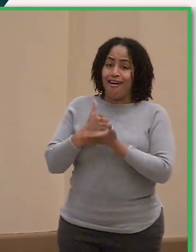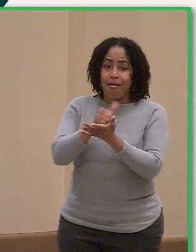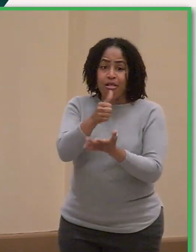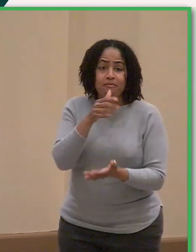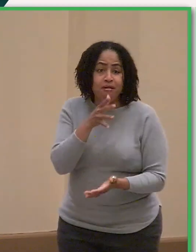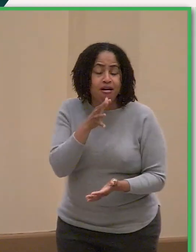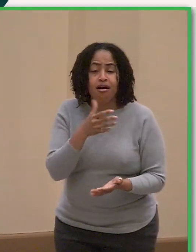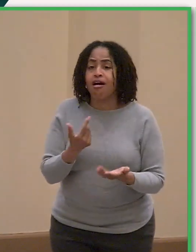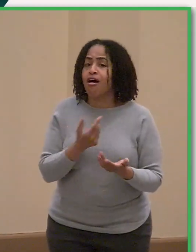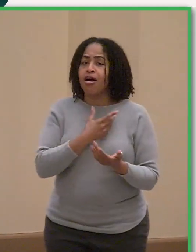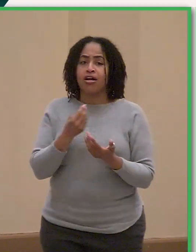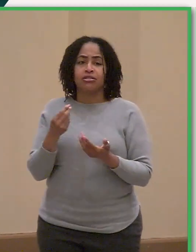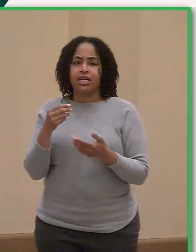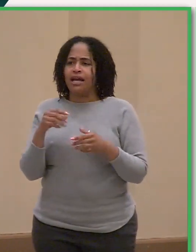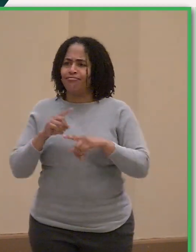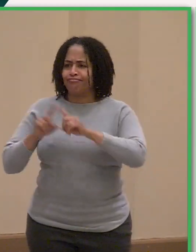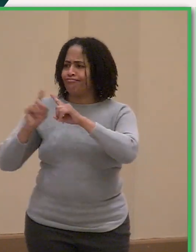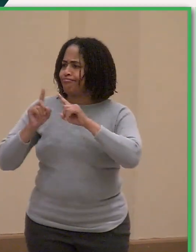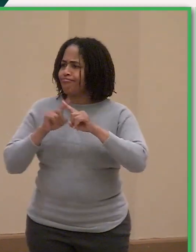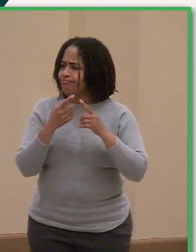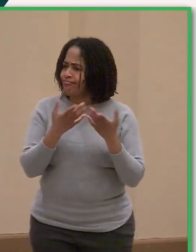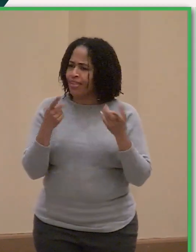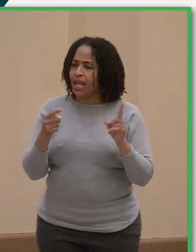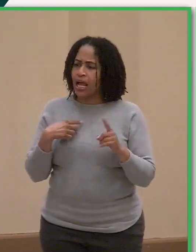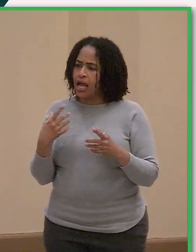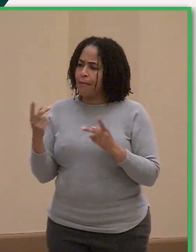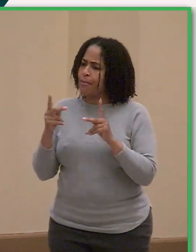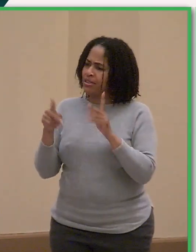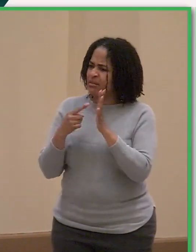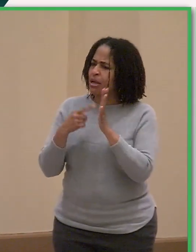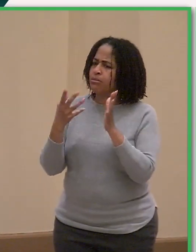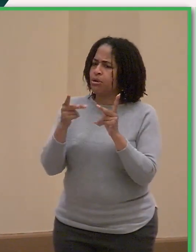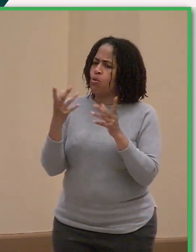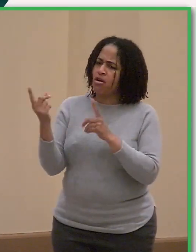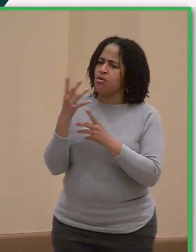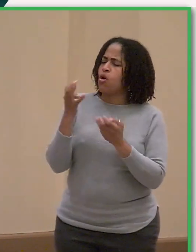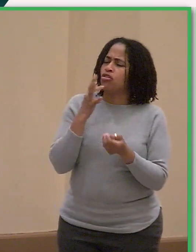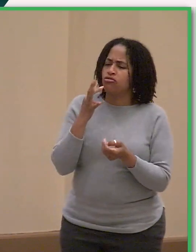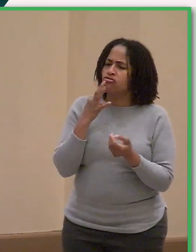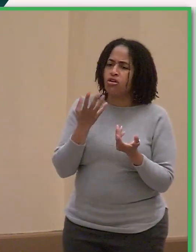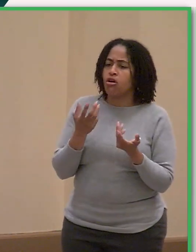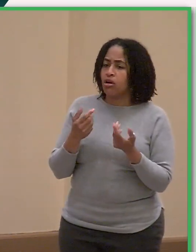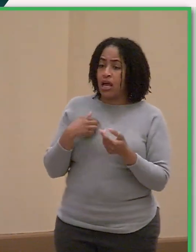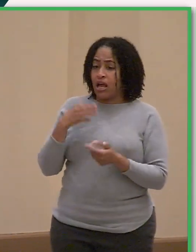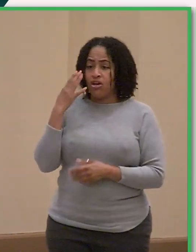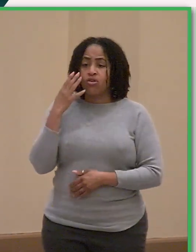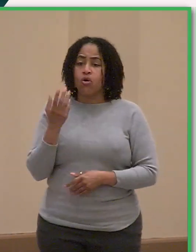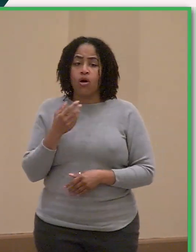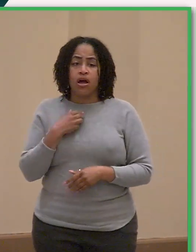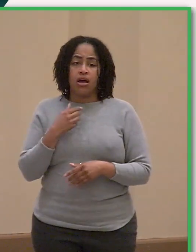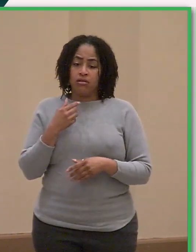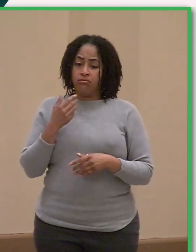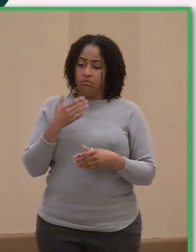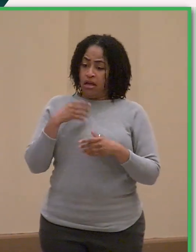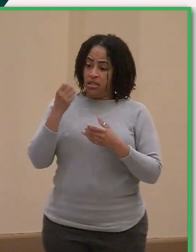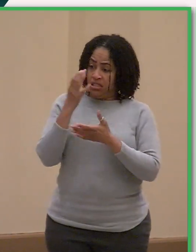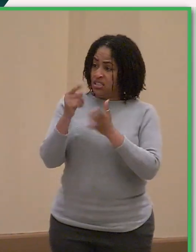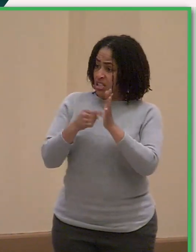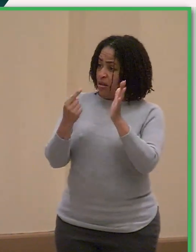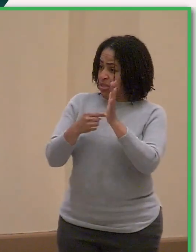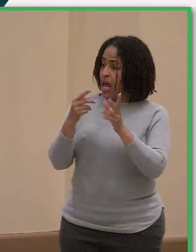don't even need anything. They just come and want to talk. Like, the youngest mom I have dealt with was 11 years old. And it's like